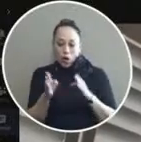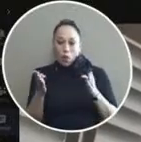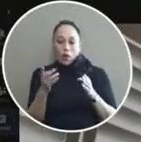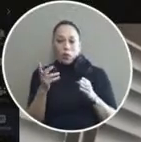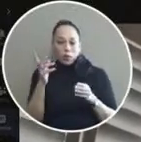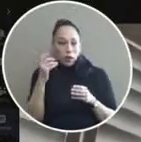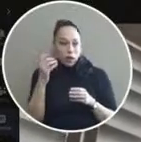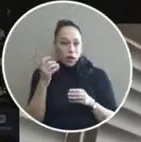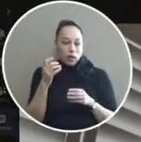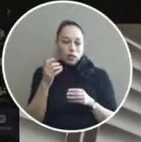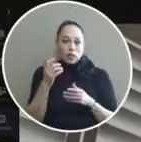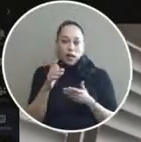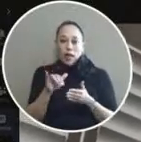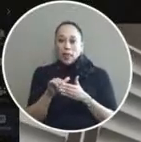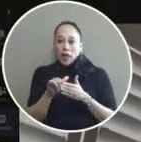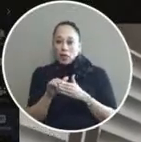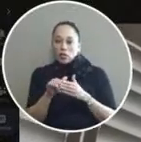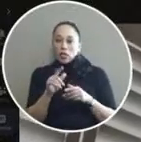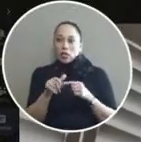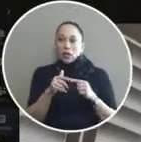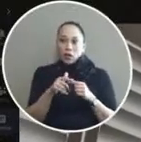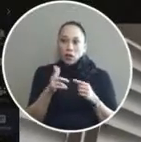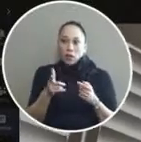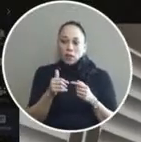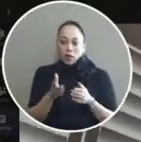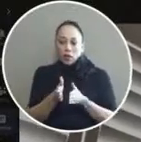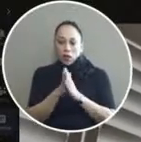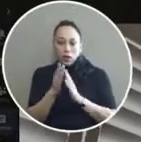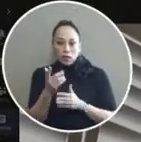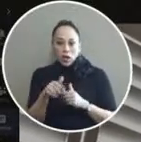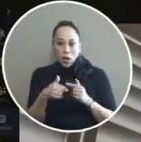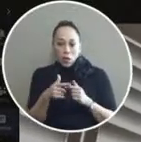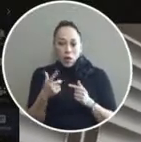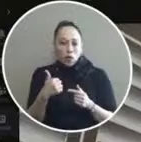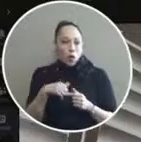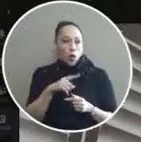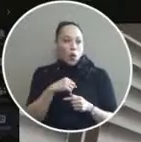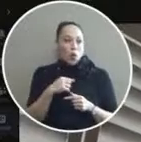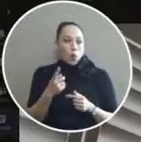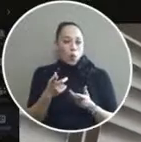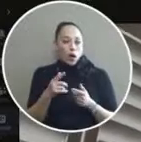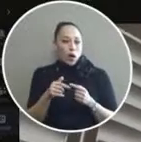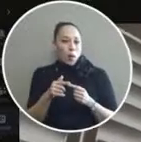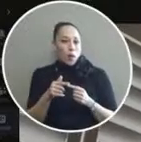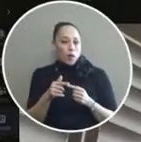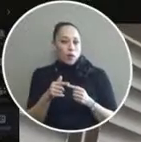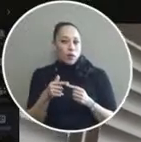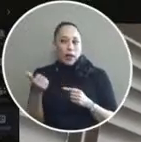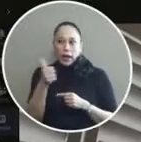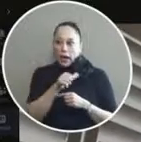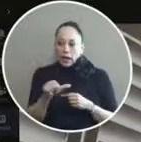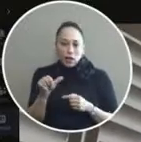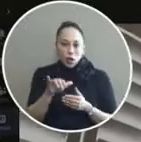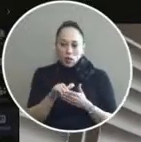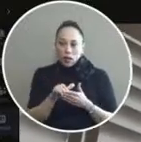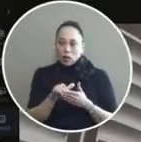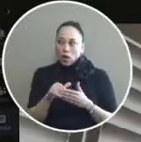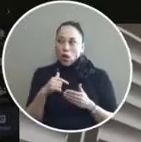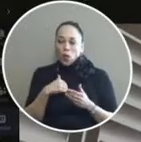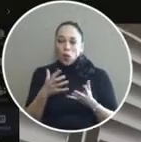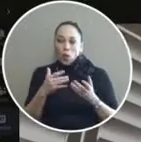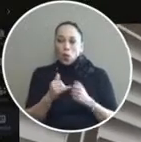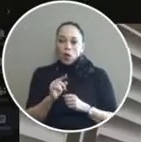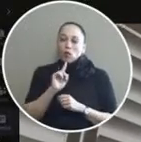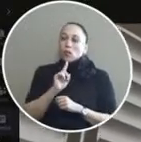have the revenues to open up these quality of life amenities that the council asked about. So we're not putting a deaf ear to any of it, but we want to